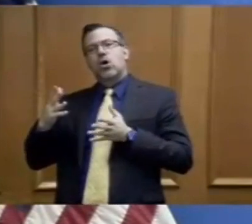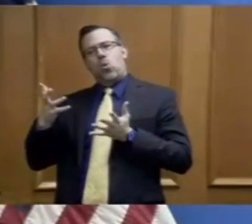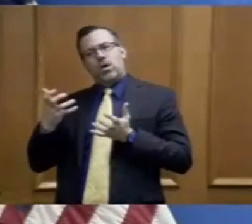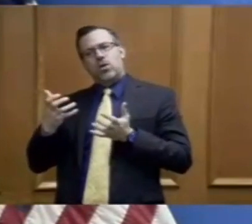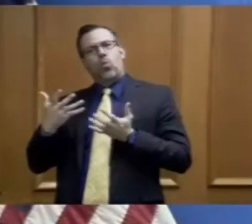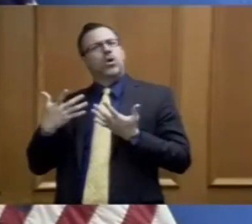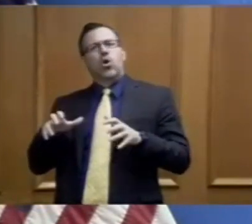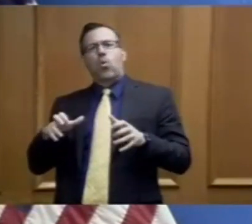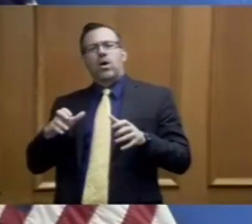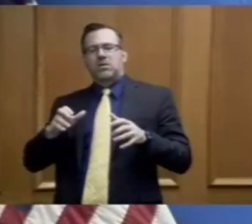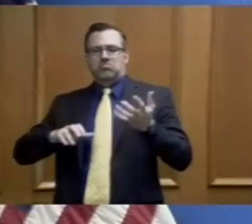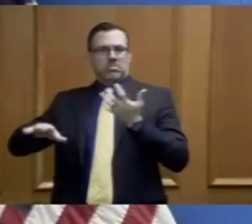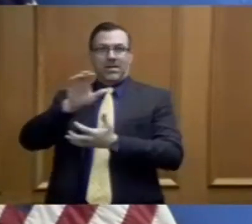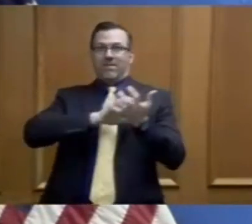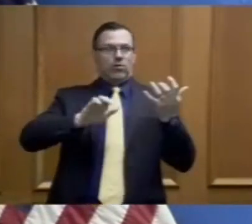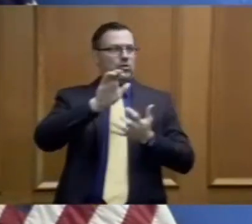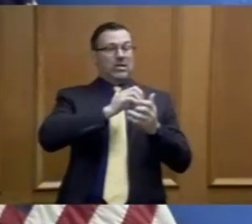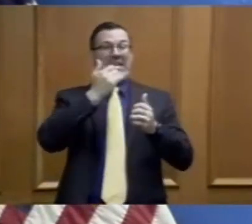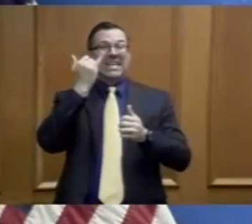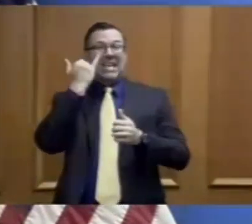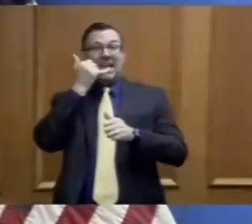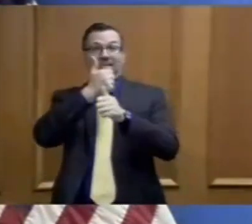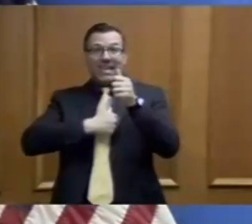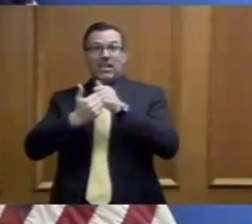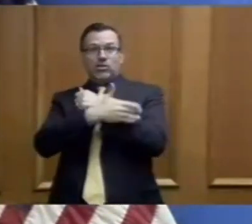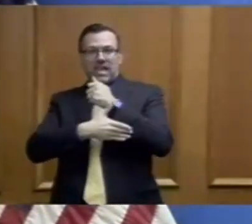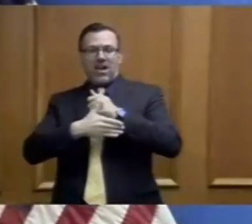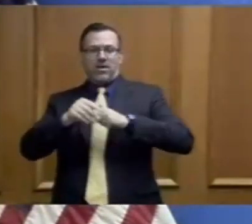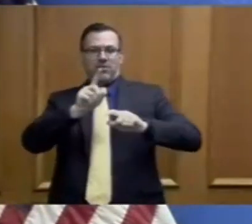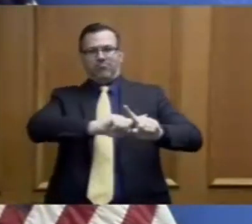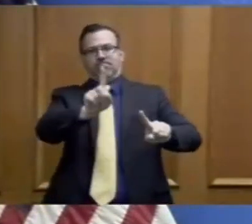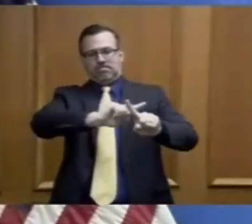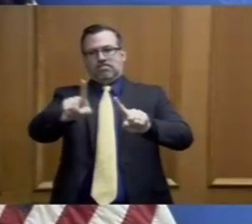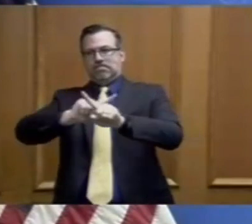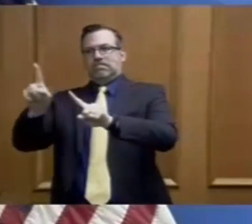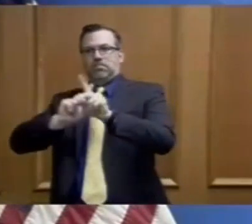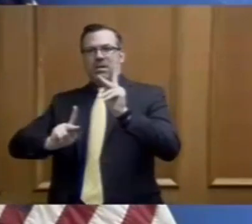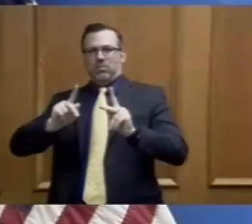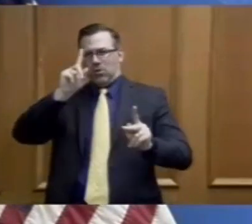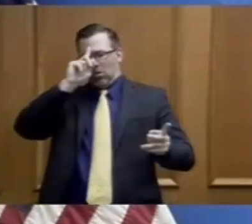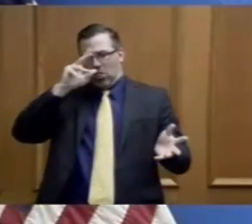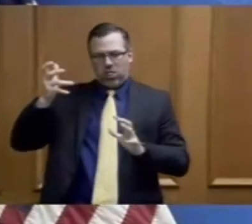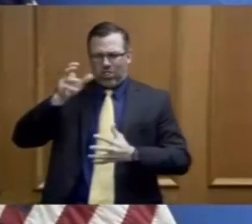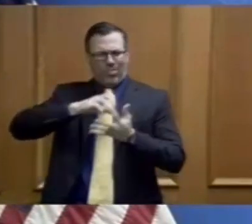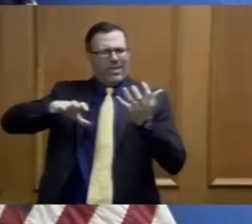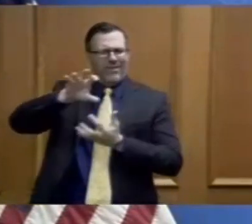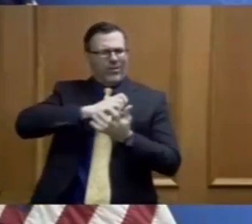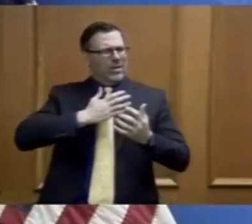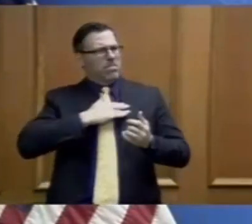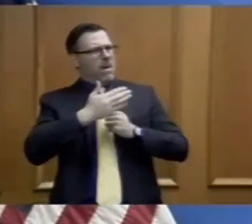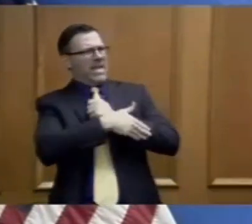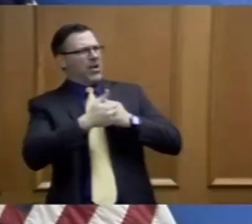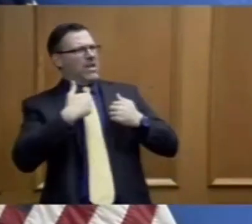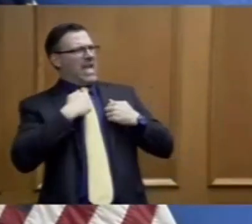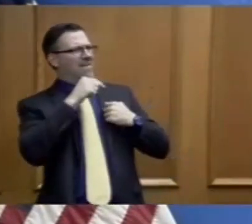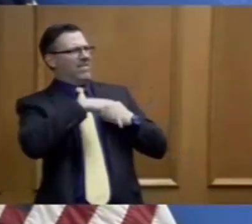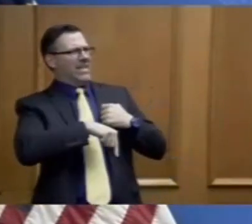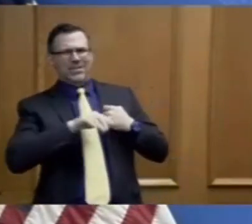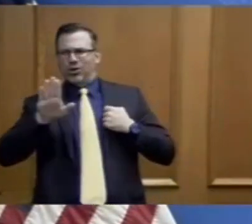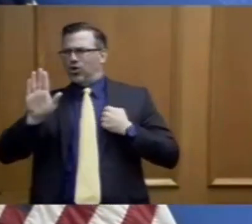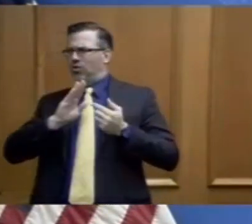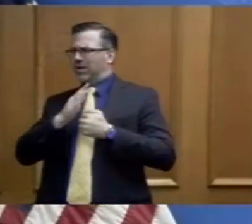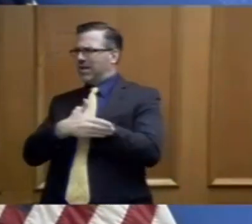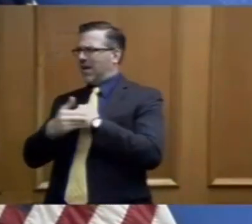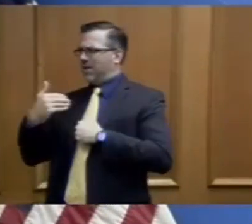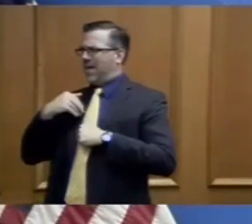state about different plans in different areas. That's really been our strategy, recognizing that our 6 major metropolitan areas